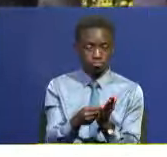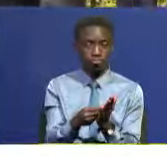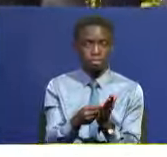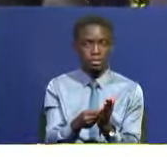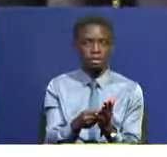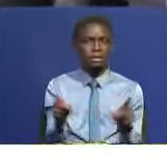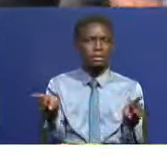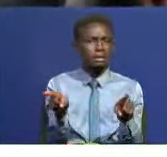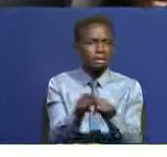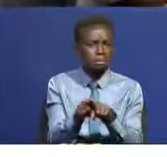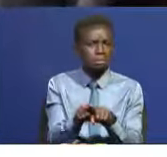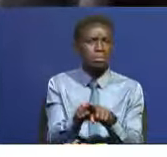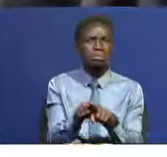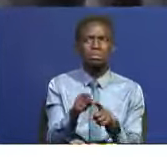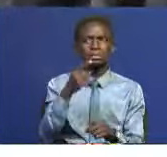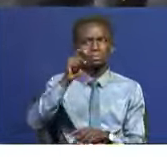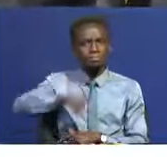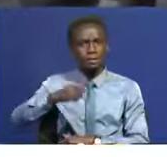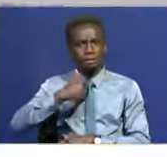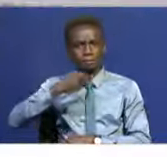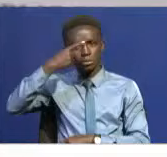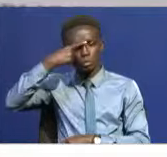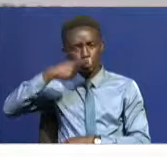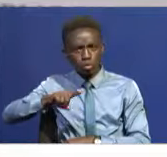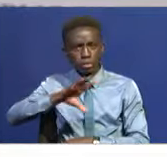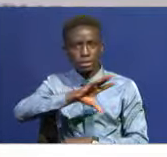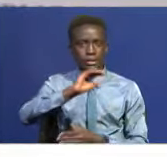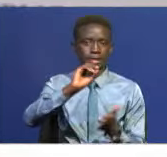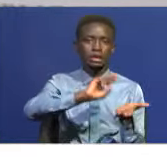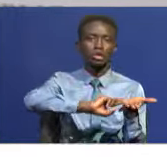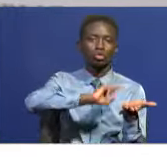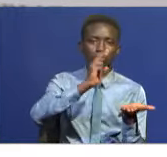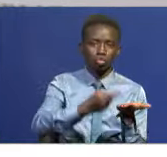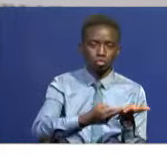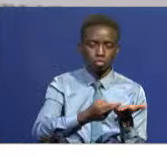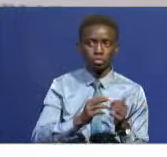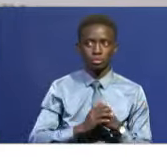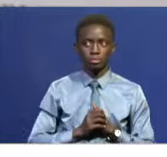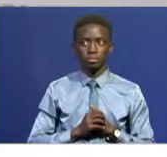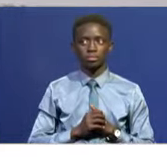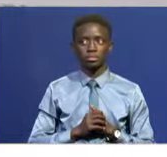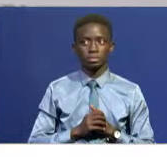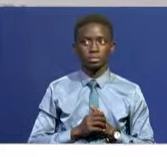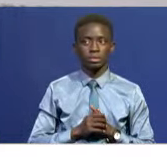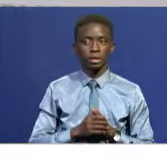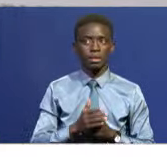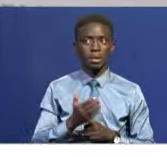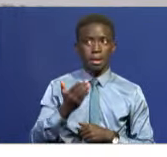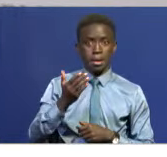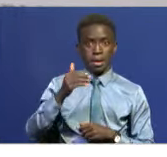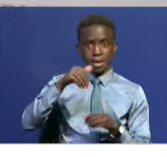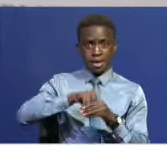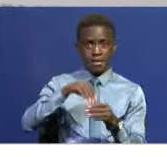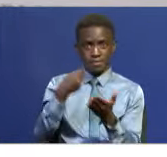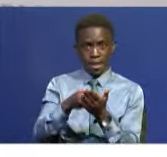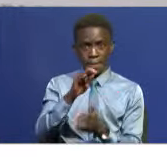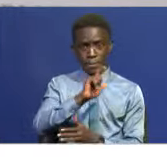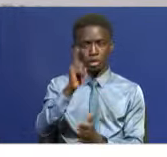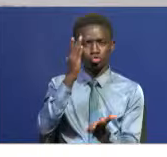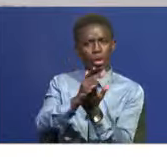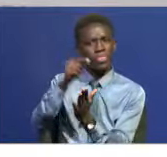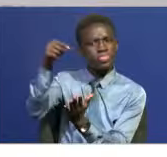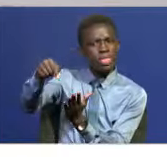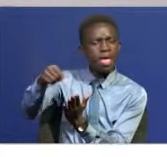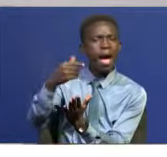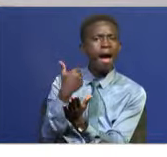na kutokuwepo kwa sheria ya fedha. There are provisions in that bill which would have helped the country to grow. One